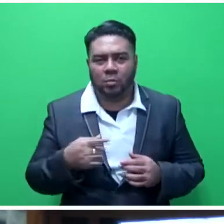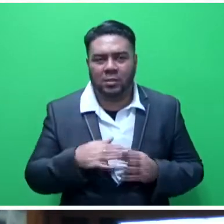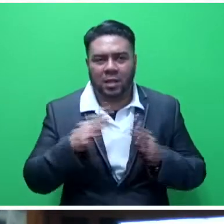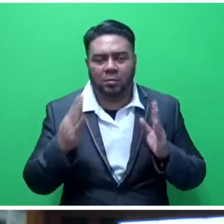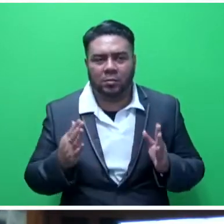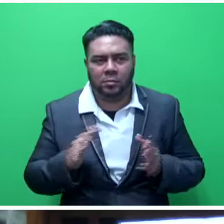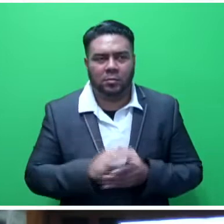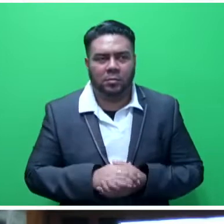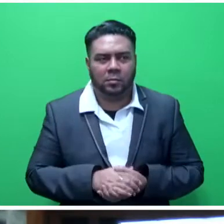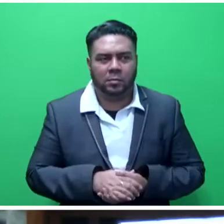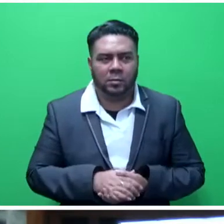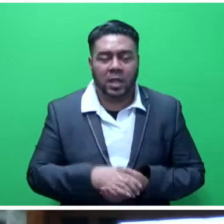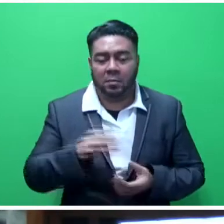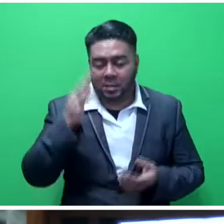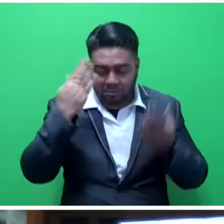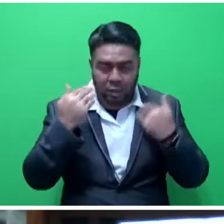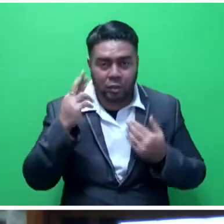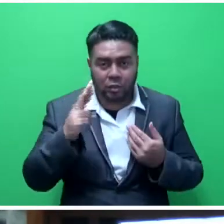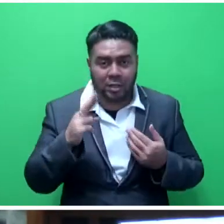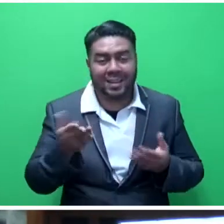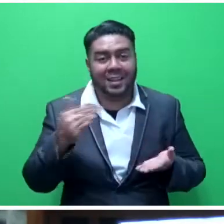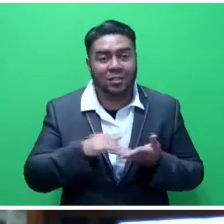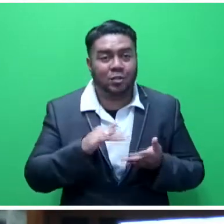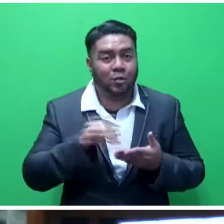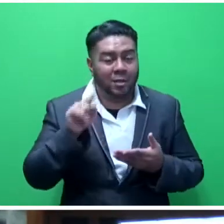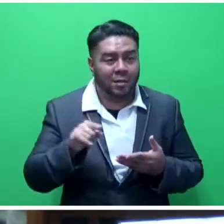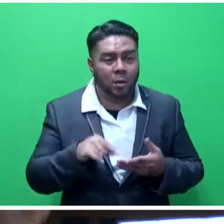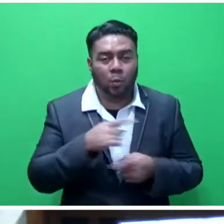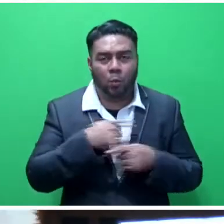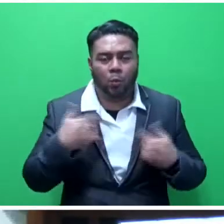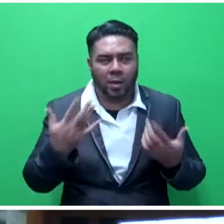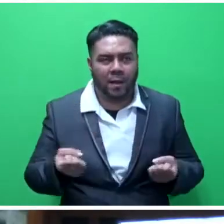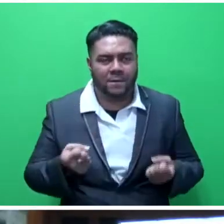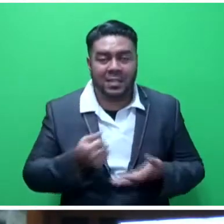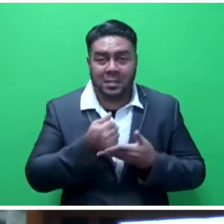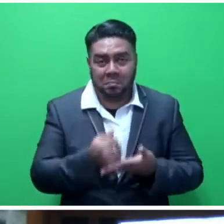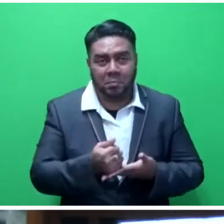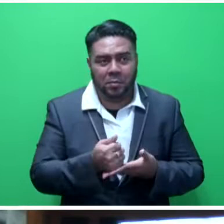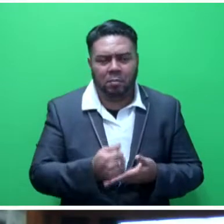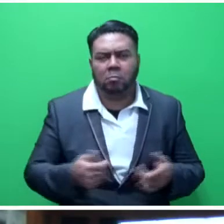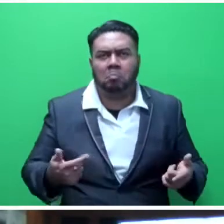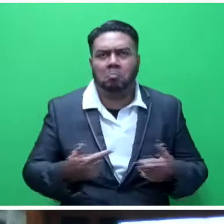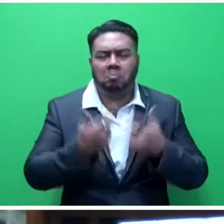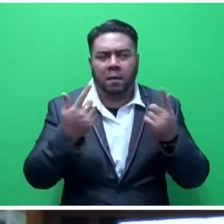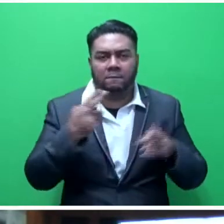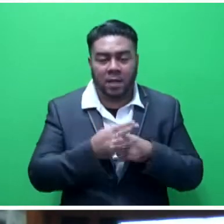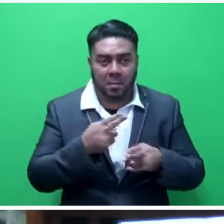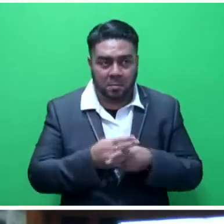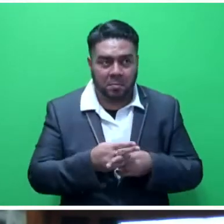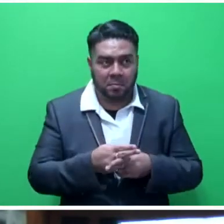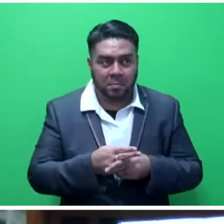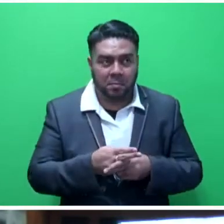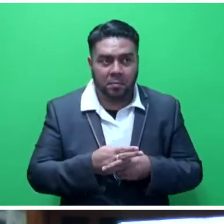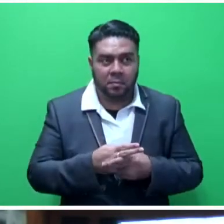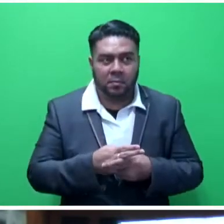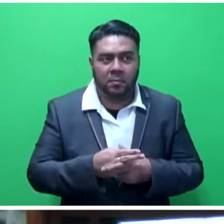Speaker. Mr. Speaker, in addition to that, we have supported a large number of farmers with respect to